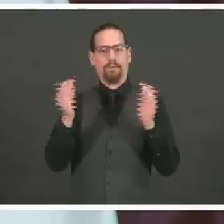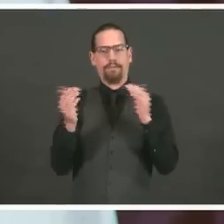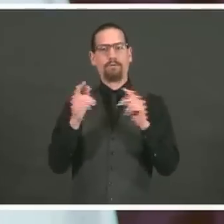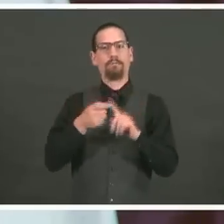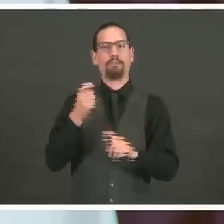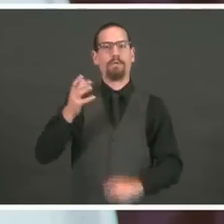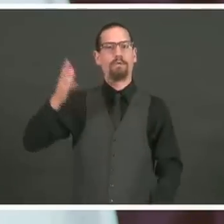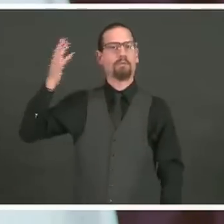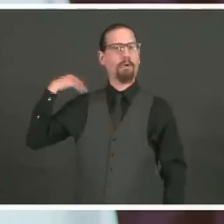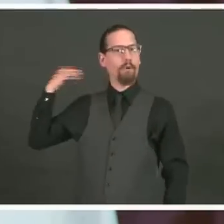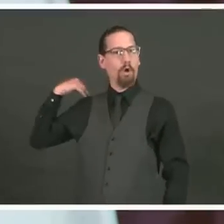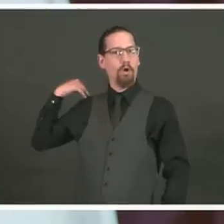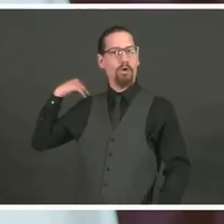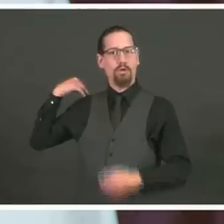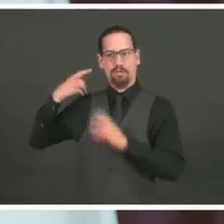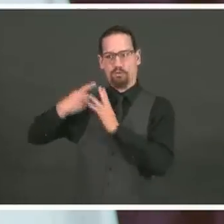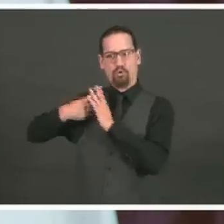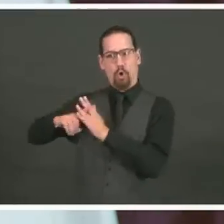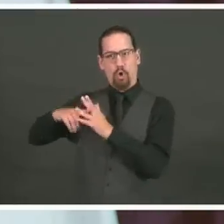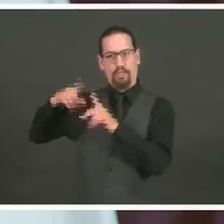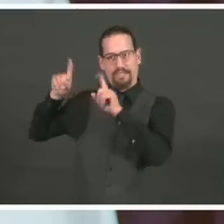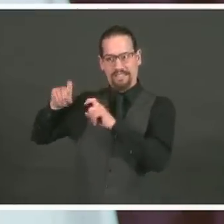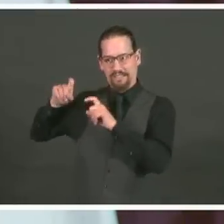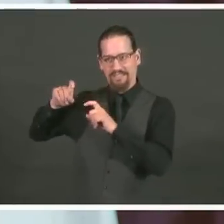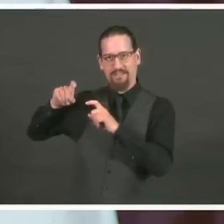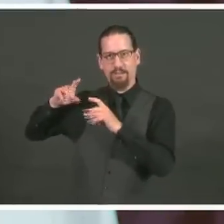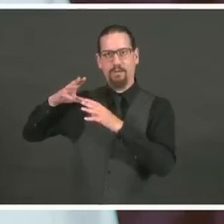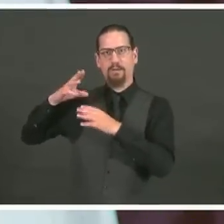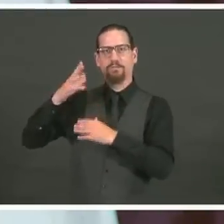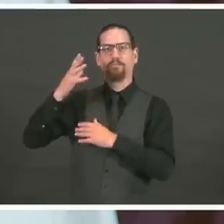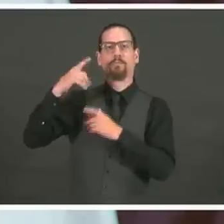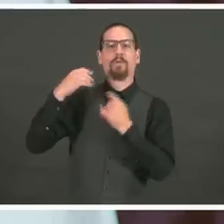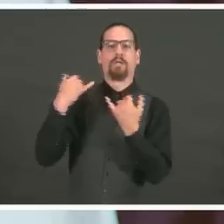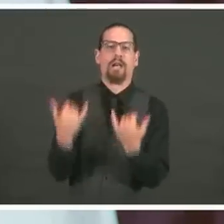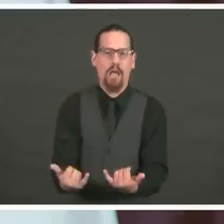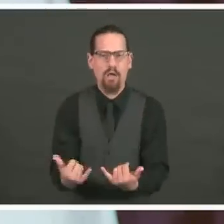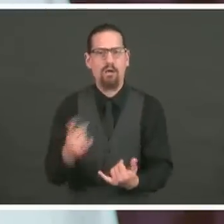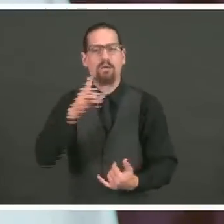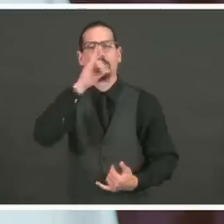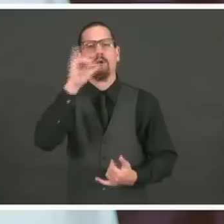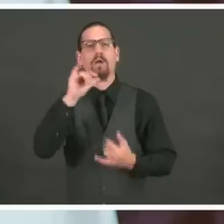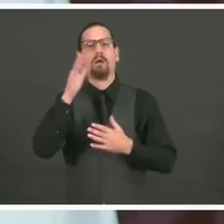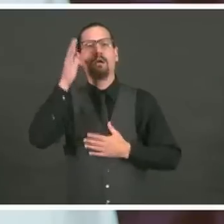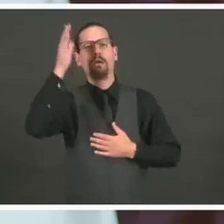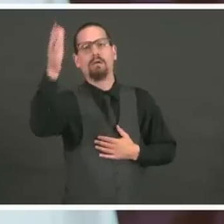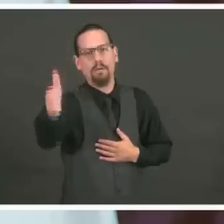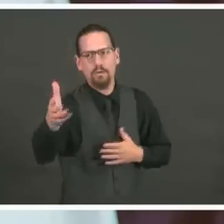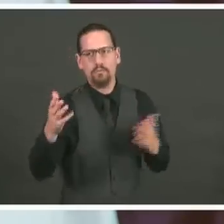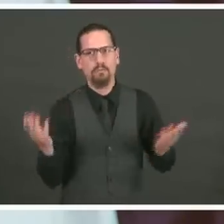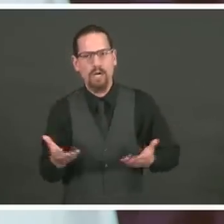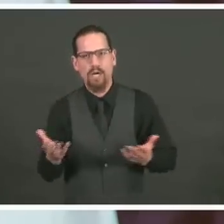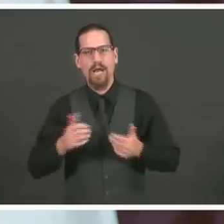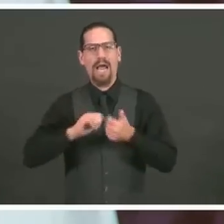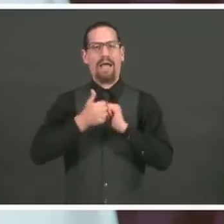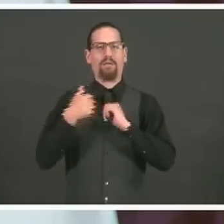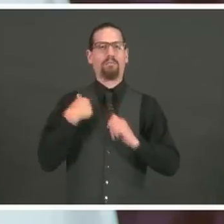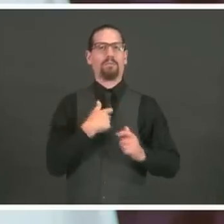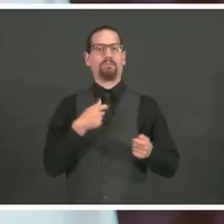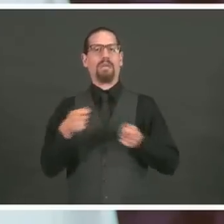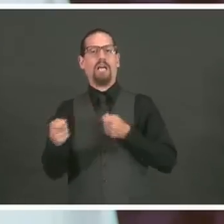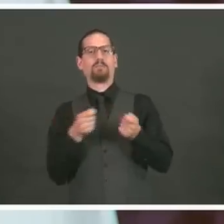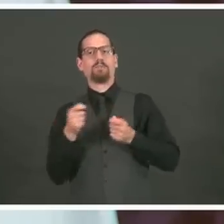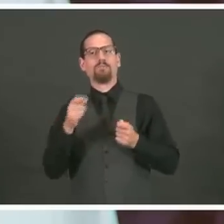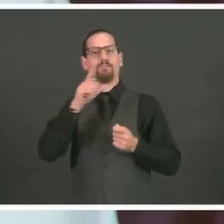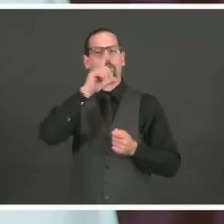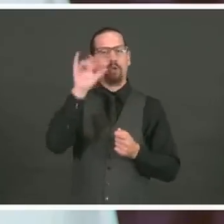to testing. We have some tools in our toolkit to deal with this virus, and probably one of the most powerful